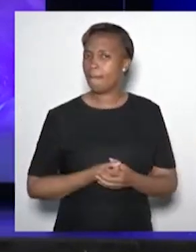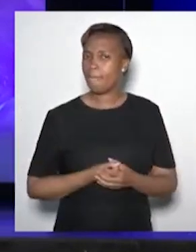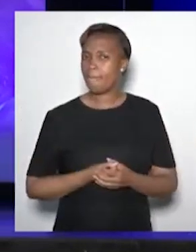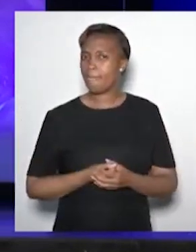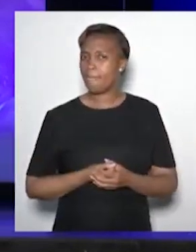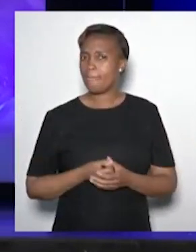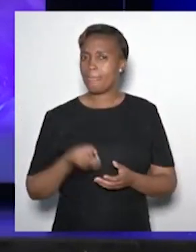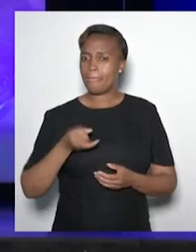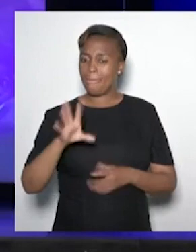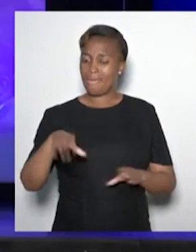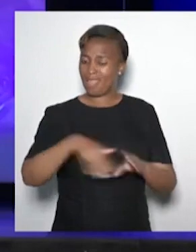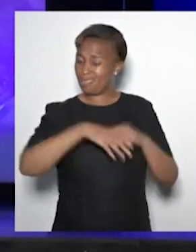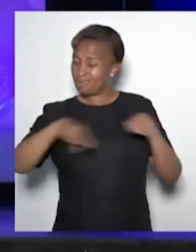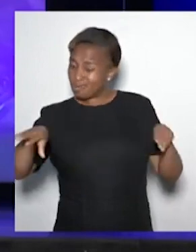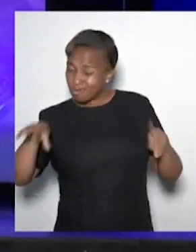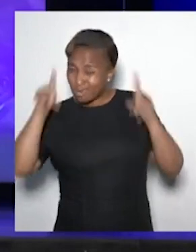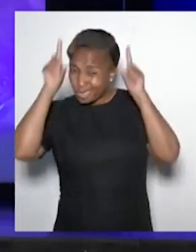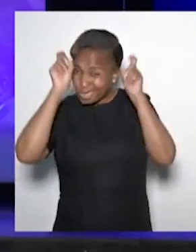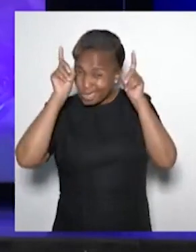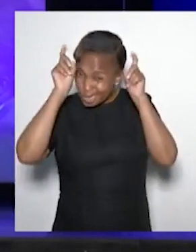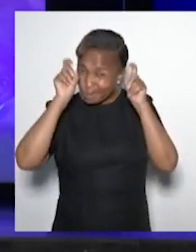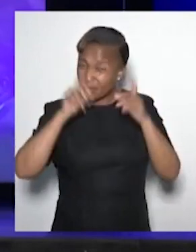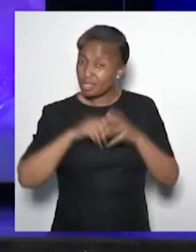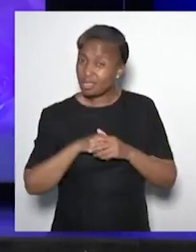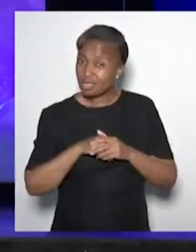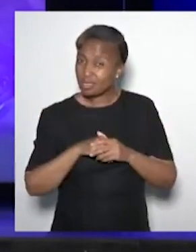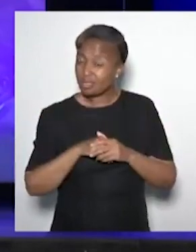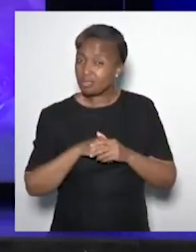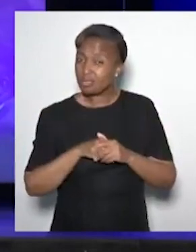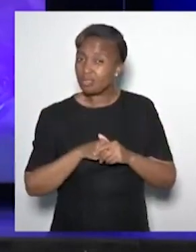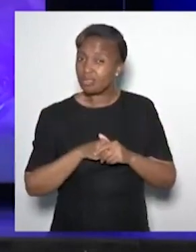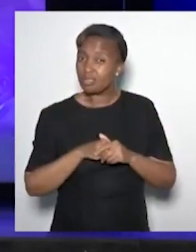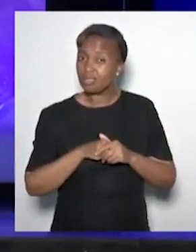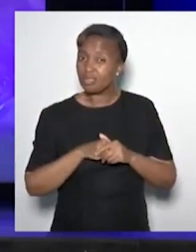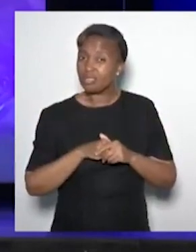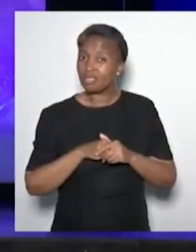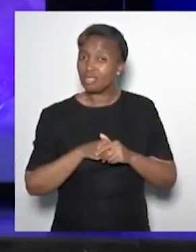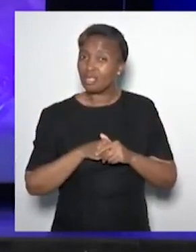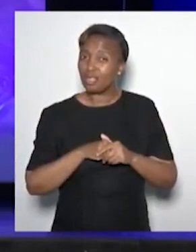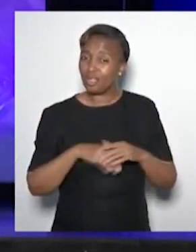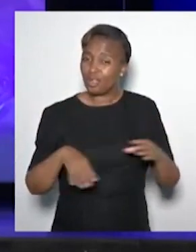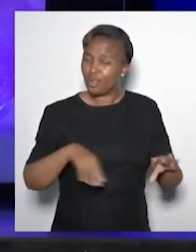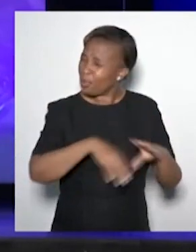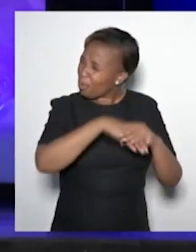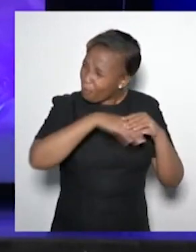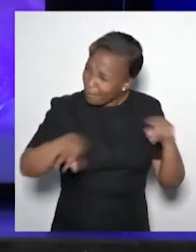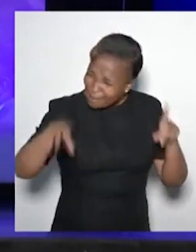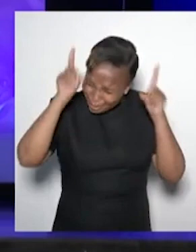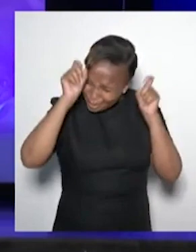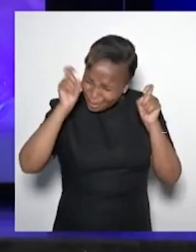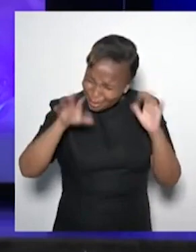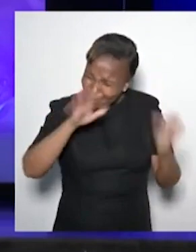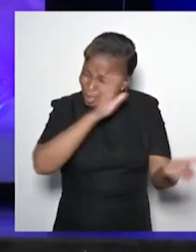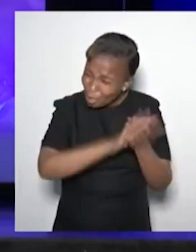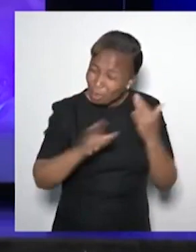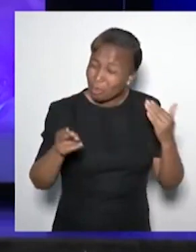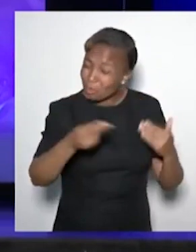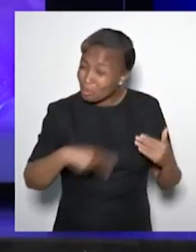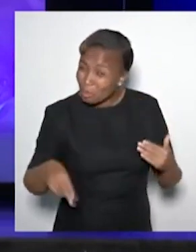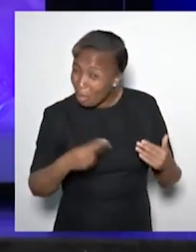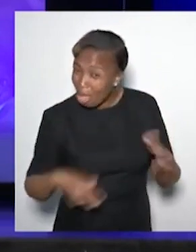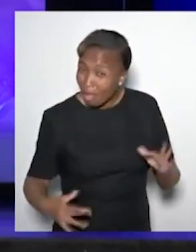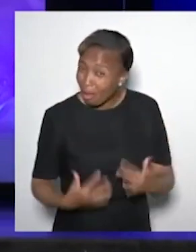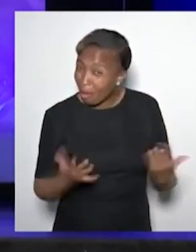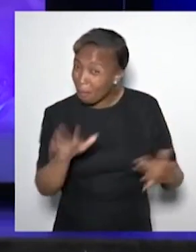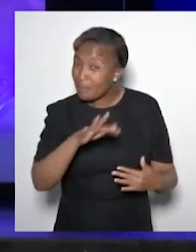Even casting out demons, and you cast out demons and still go to hell. Yes, it's